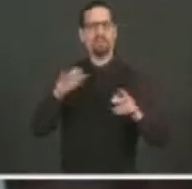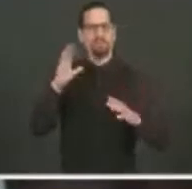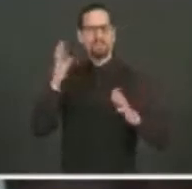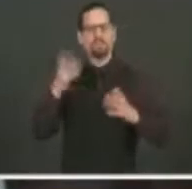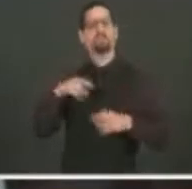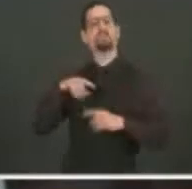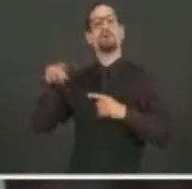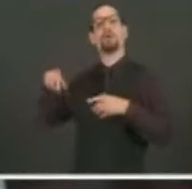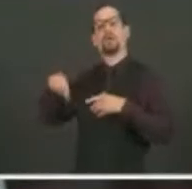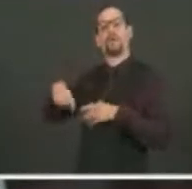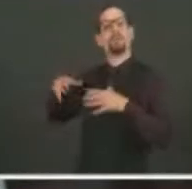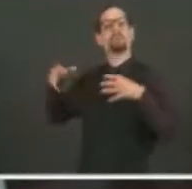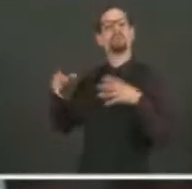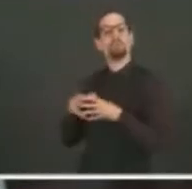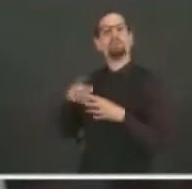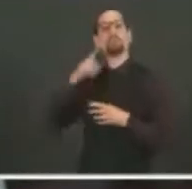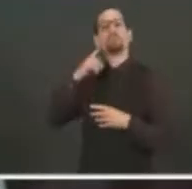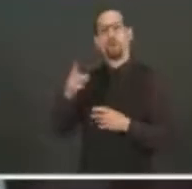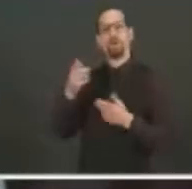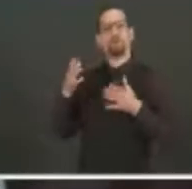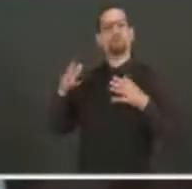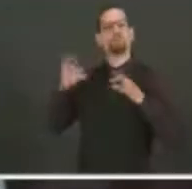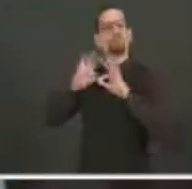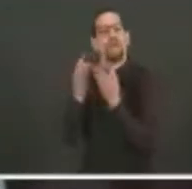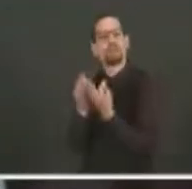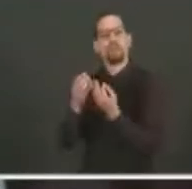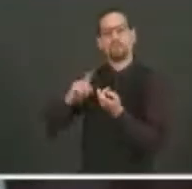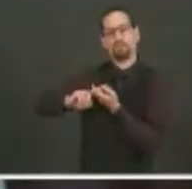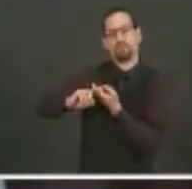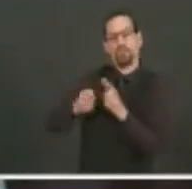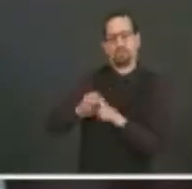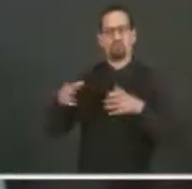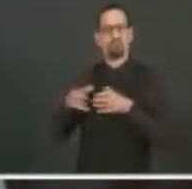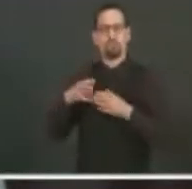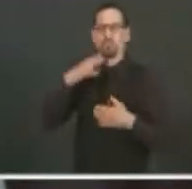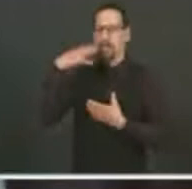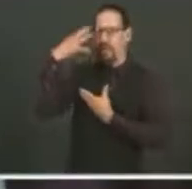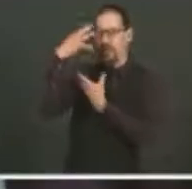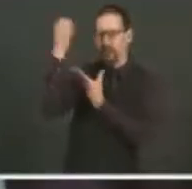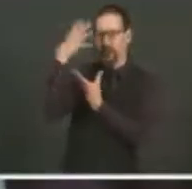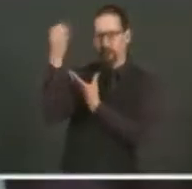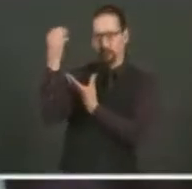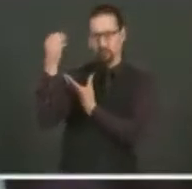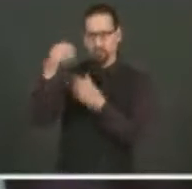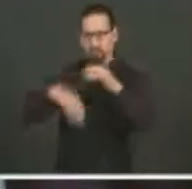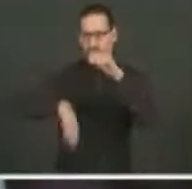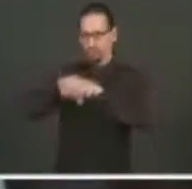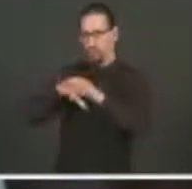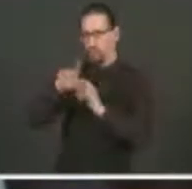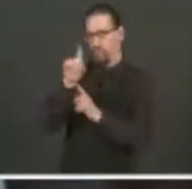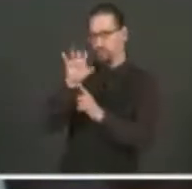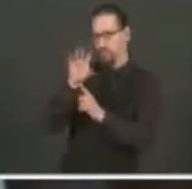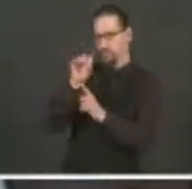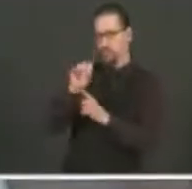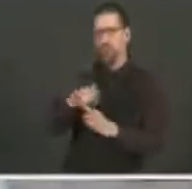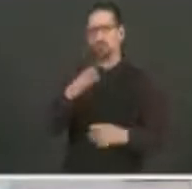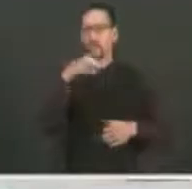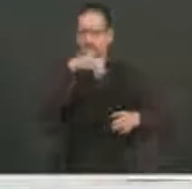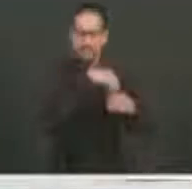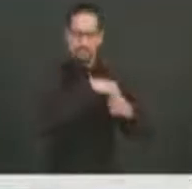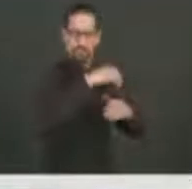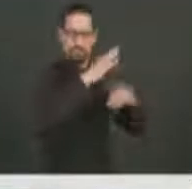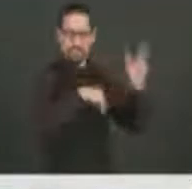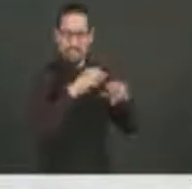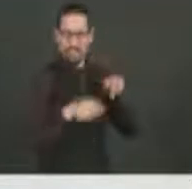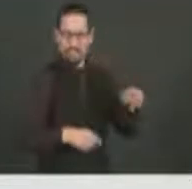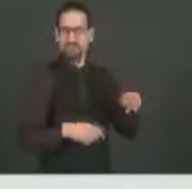together. If you do that outdoors, we ask you maximum 150, indoors maximum 75, but